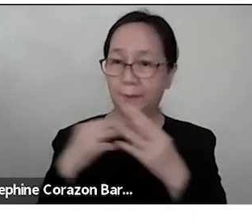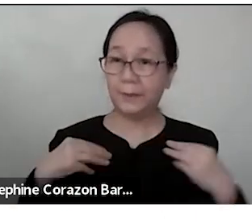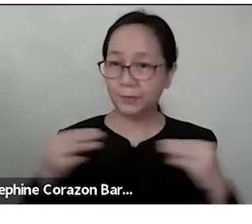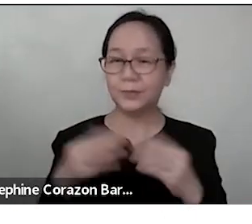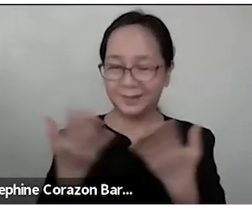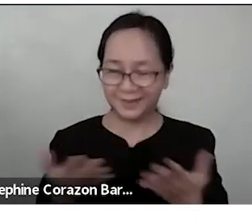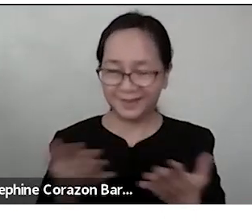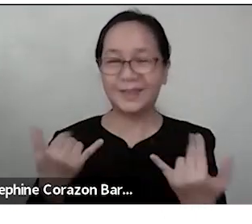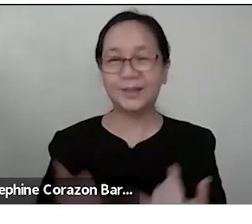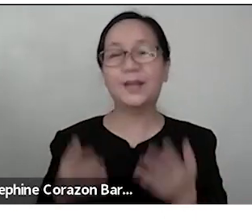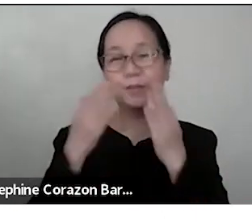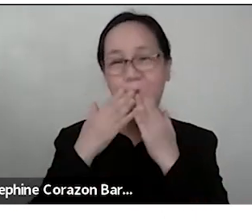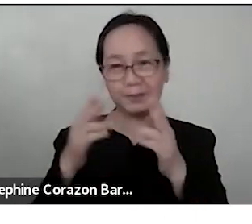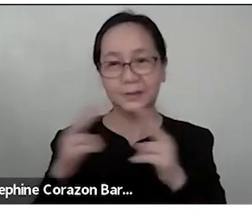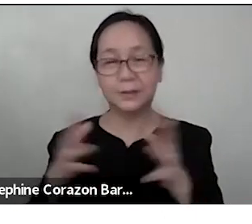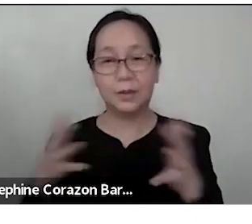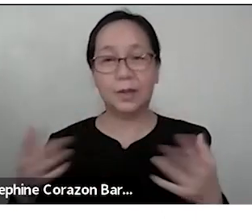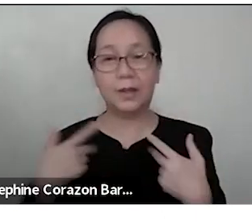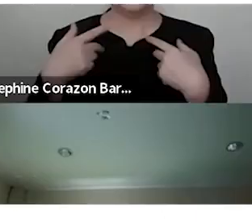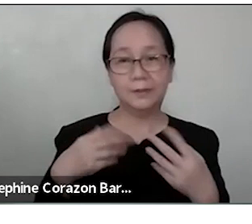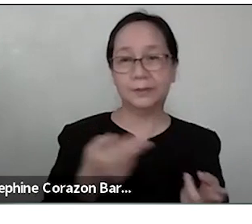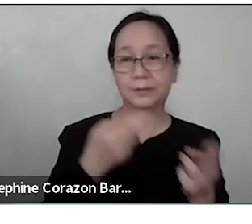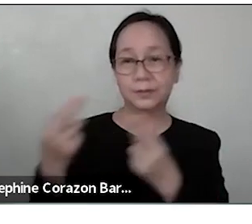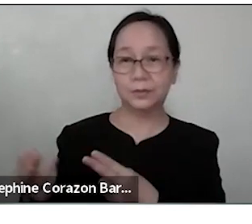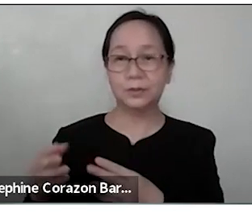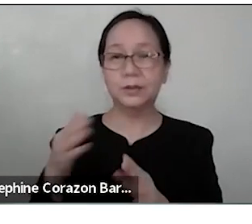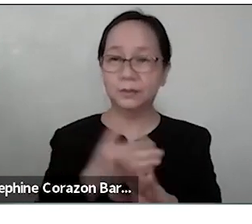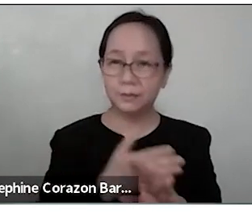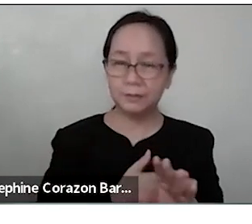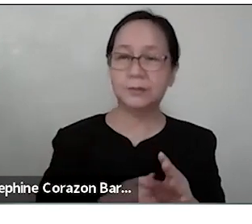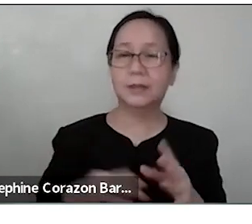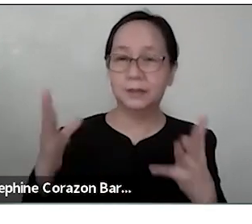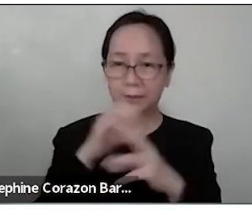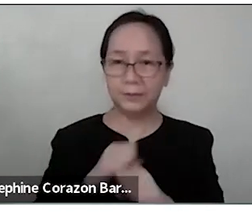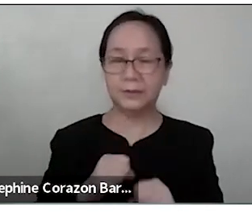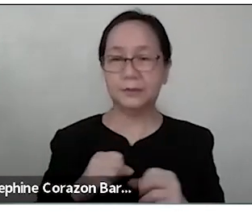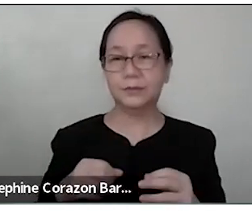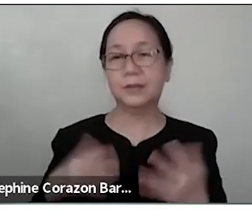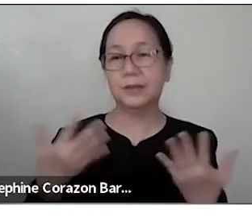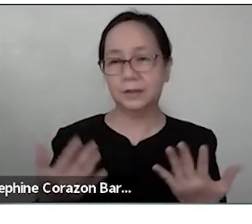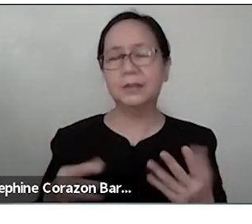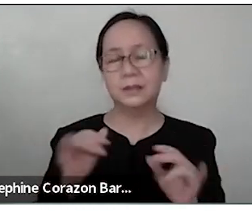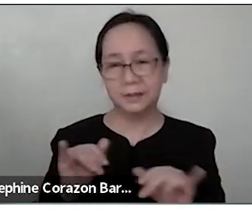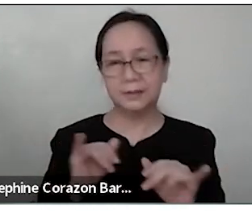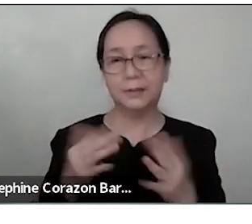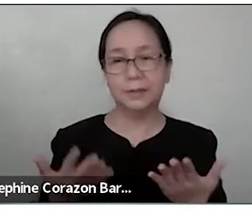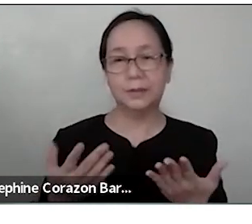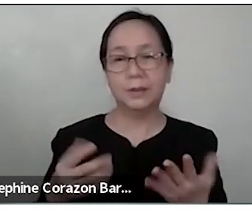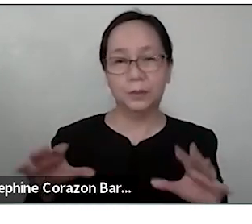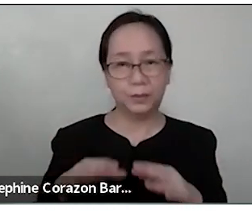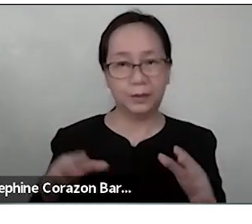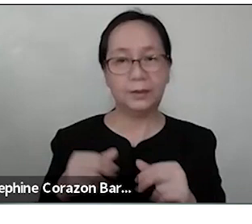right now. Thank you very much. We also got a request to develop a summarized version, so we did that as well. And right now we are working